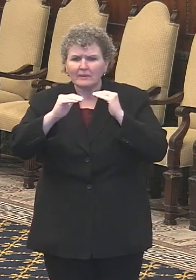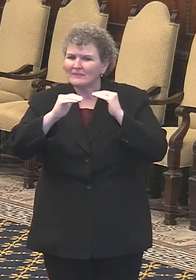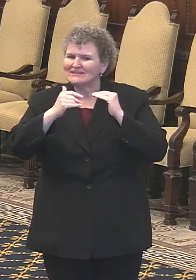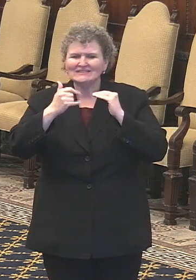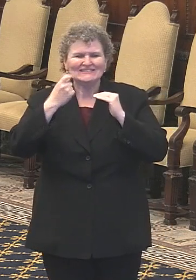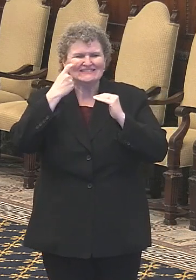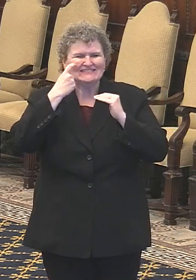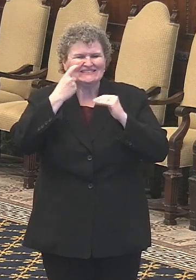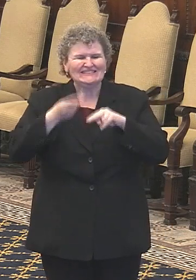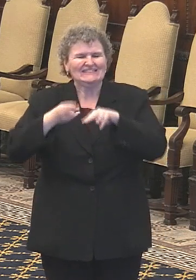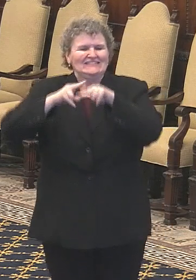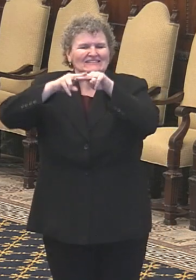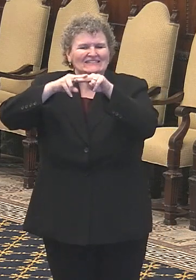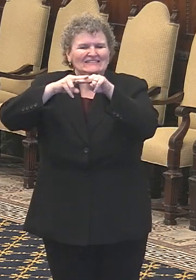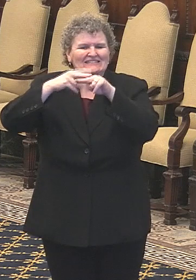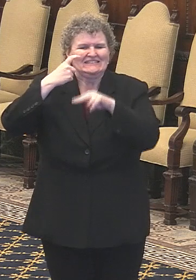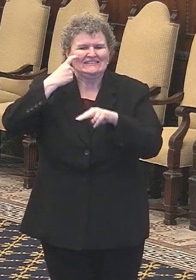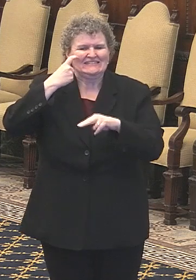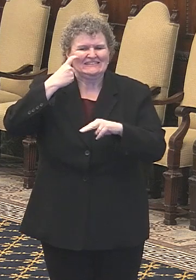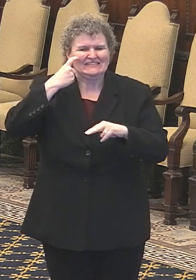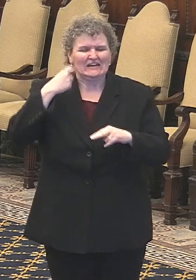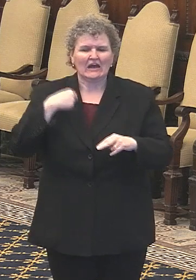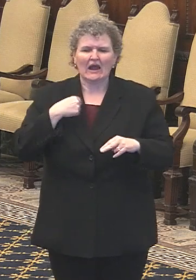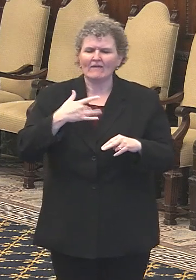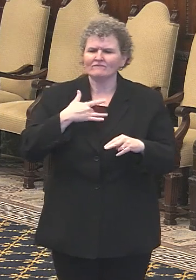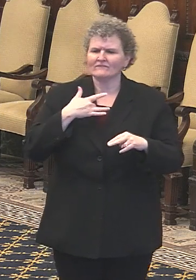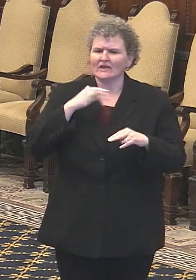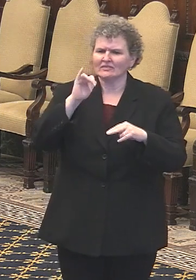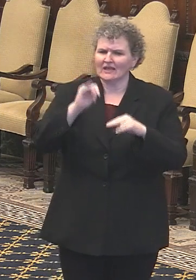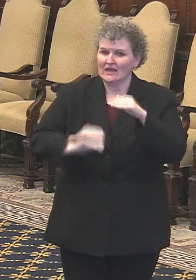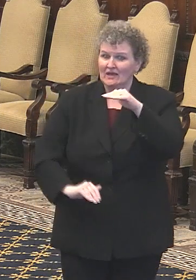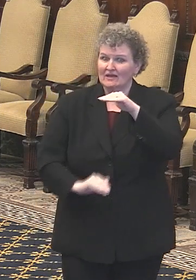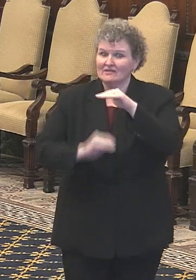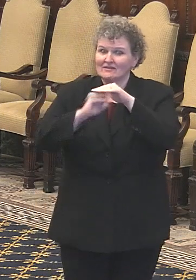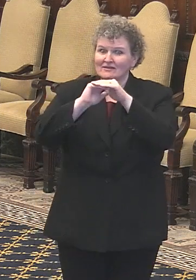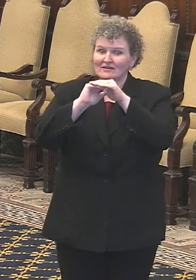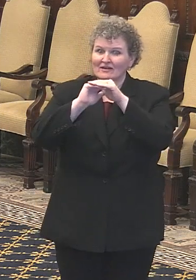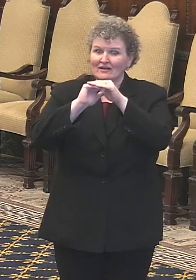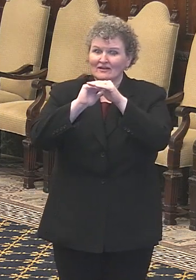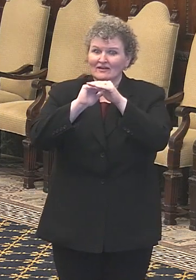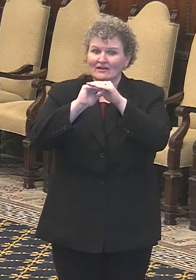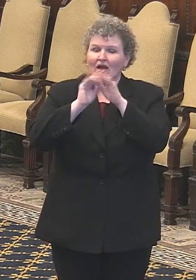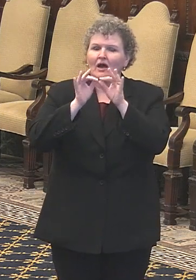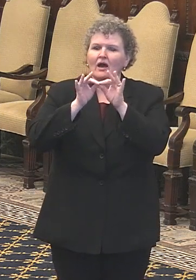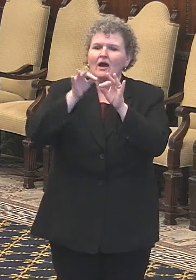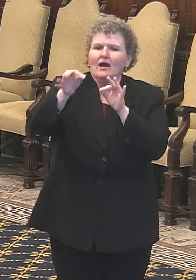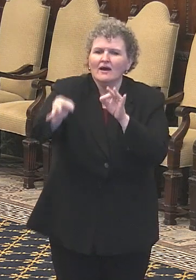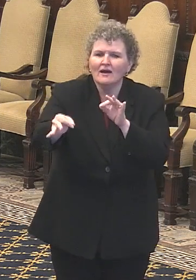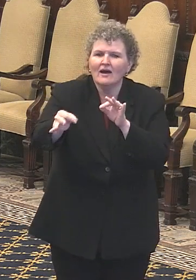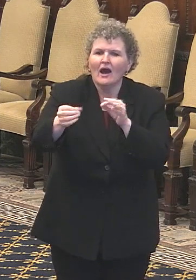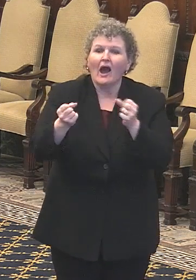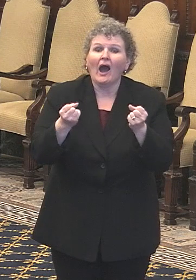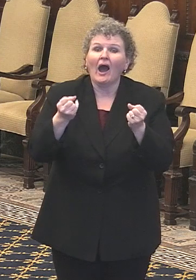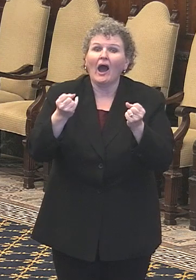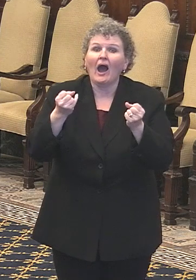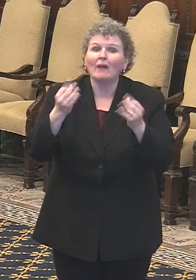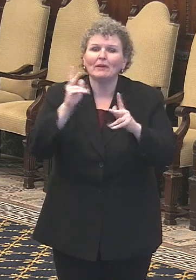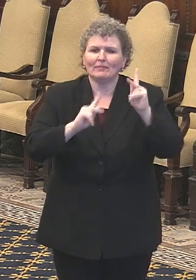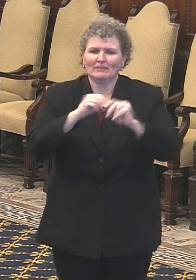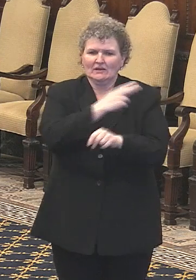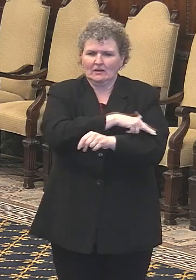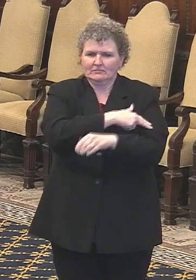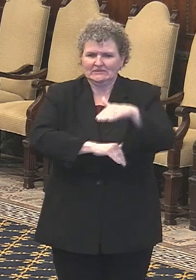expect that after we hit a peak in the number of cases in the community, there'll be a lag before we hit a peak in the number of cases in the hospital, because people are hospitalized after they've